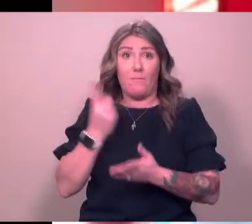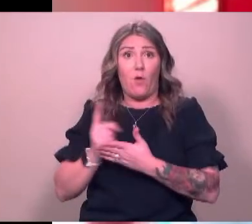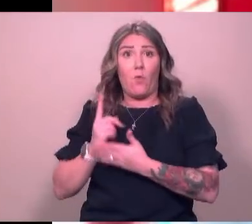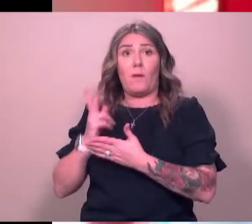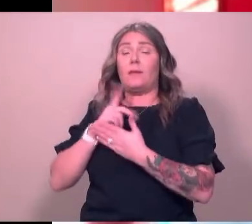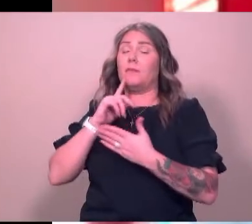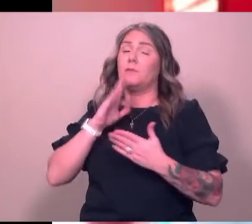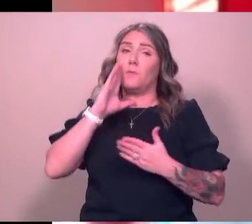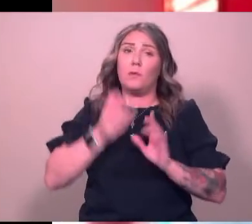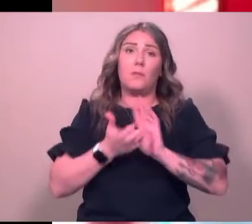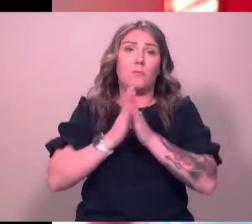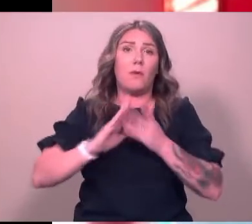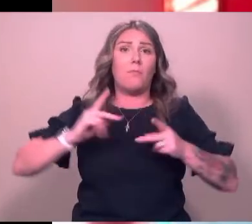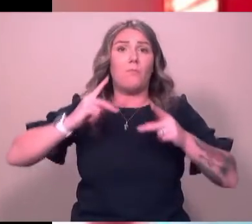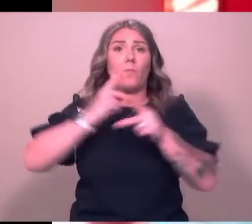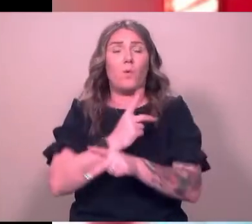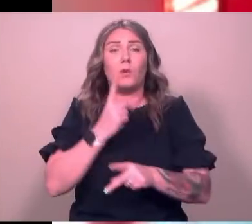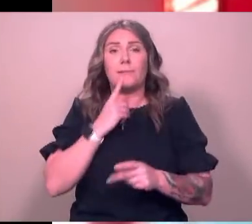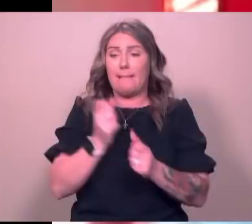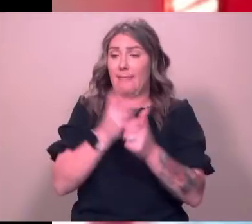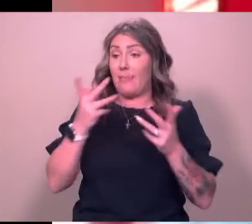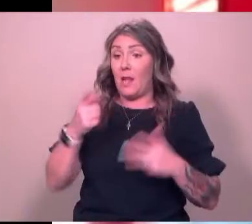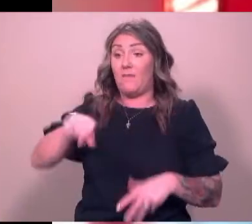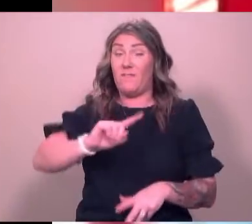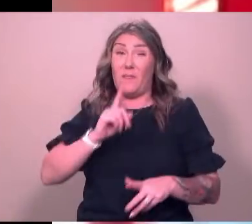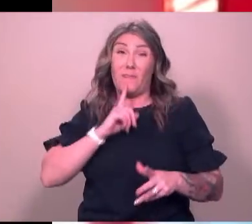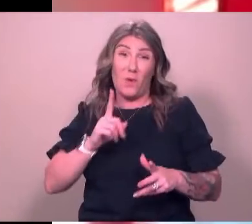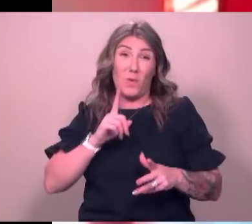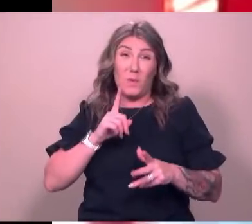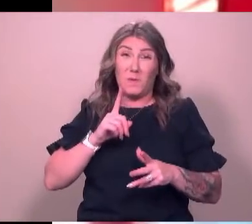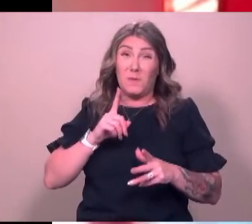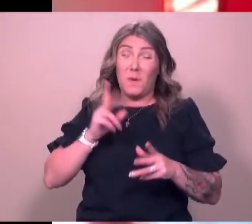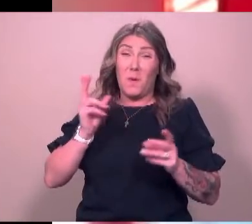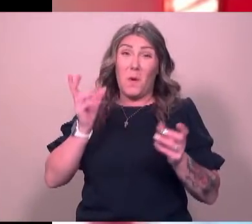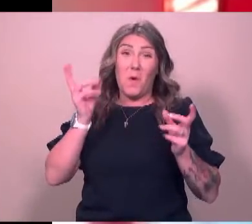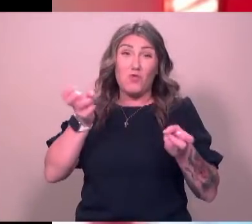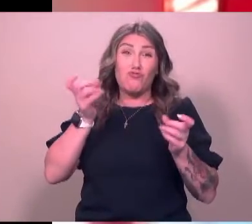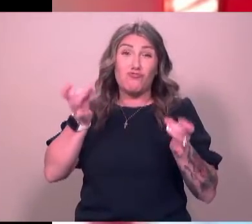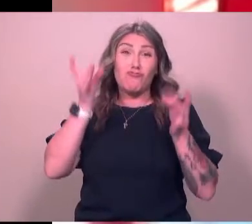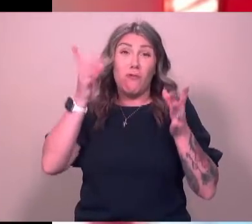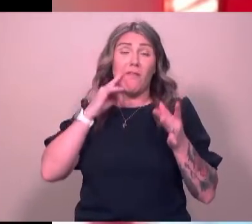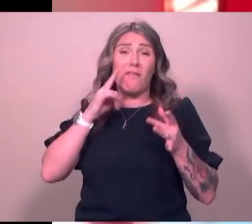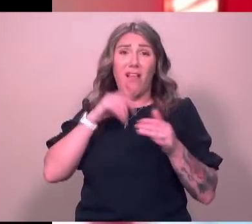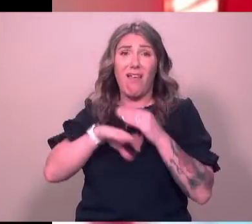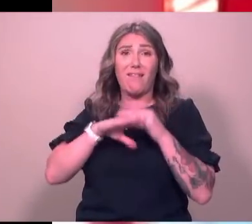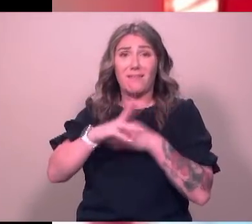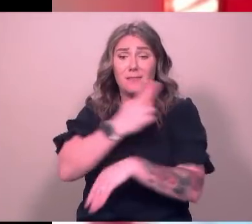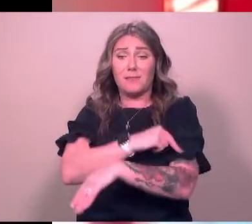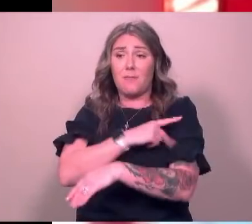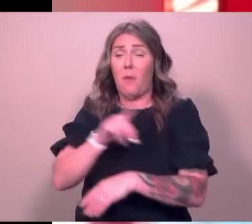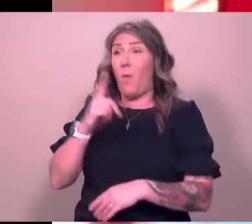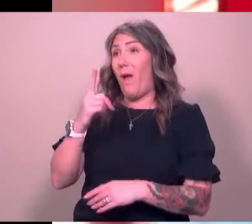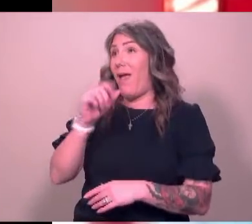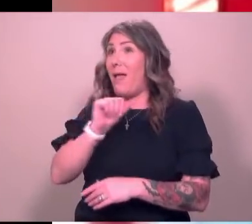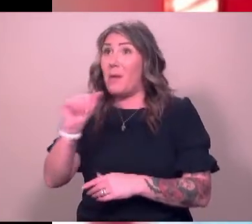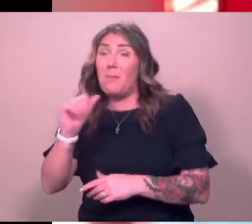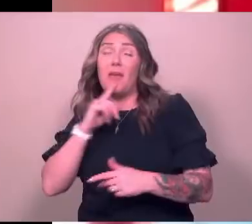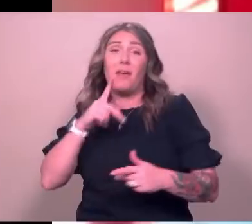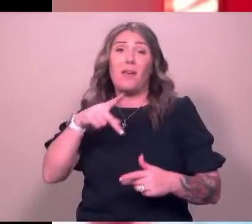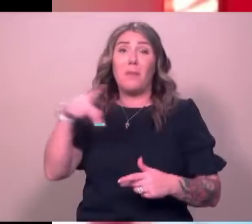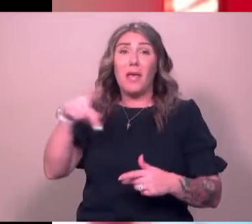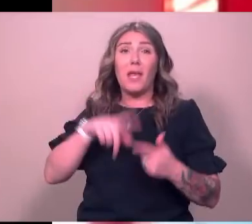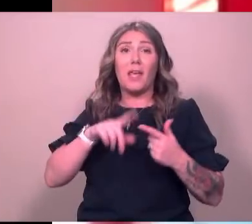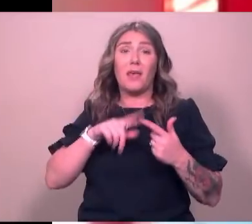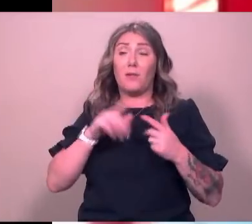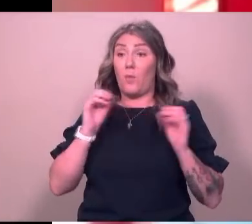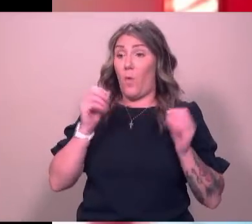get worse. And so a lot of those critical access hospitals only have APPs, sometimes one provider, certainly no specialists. So we're